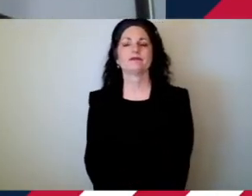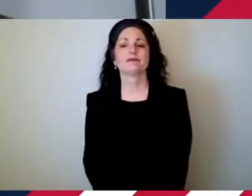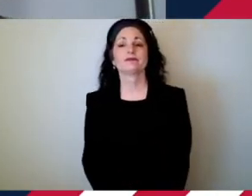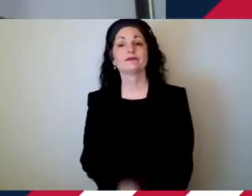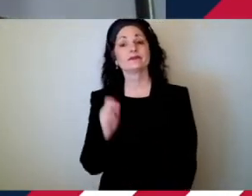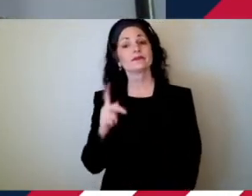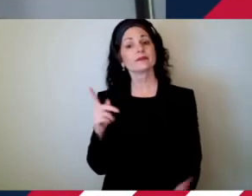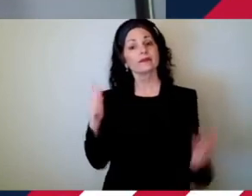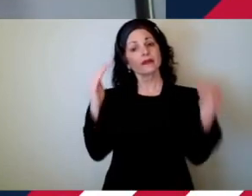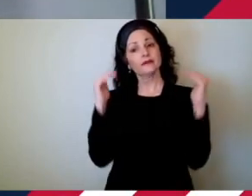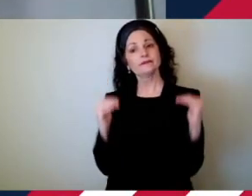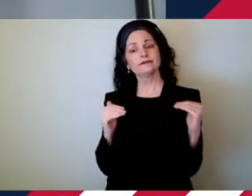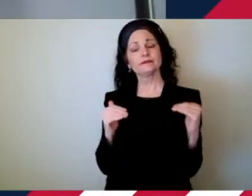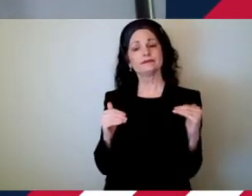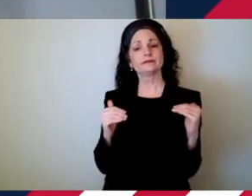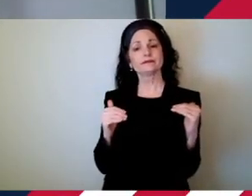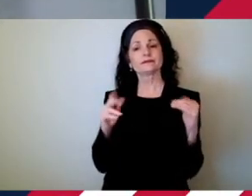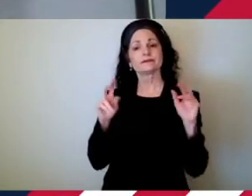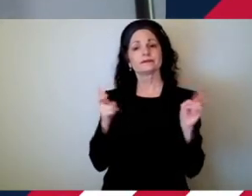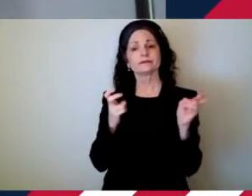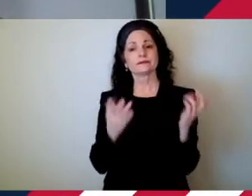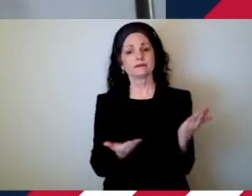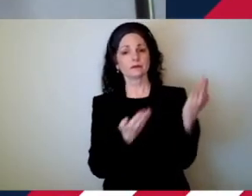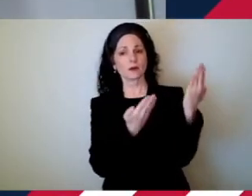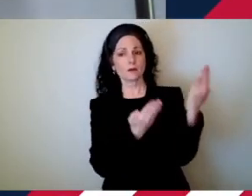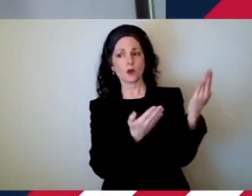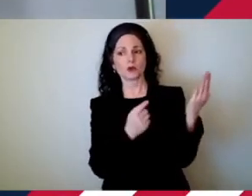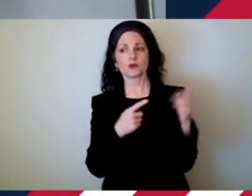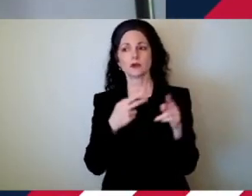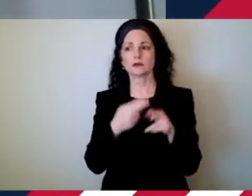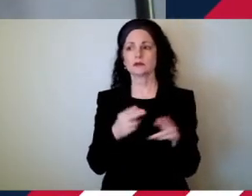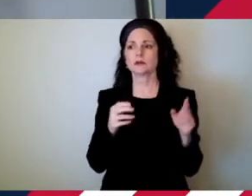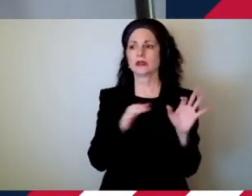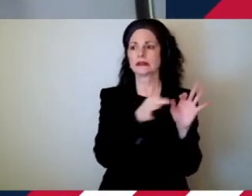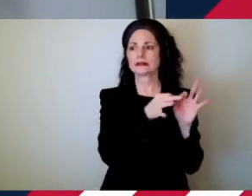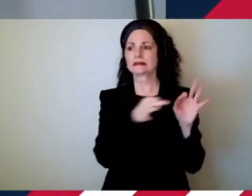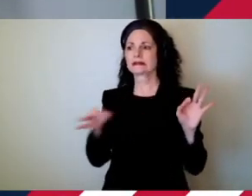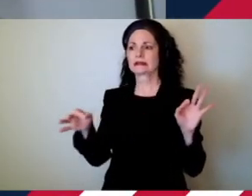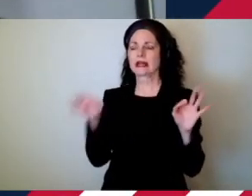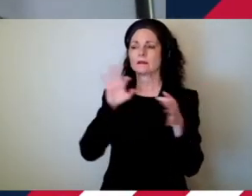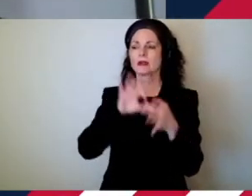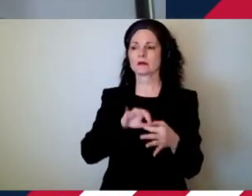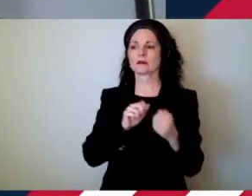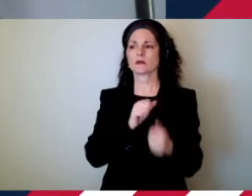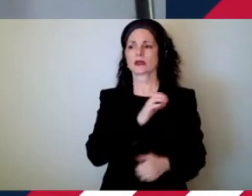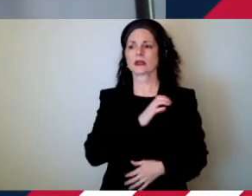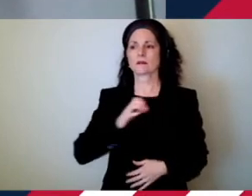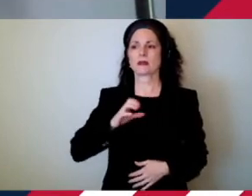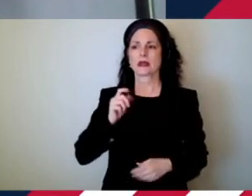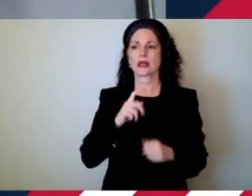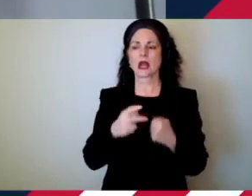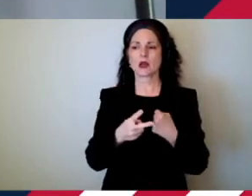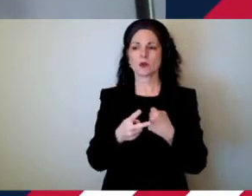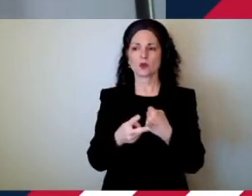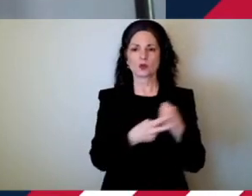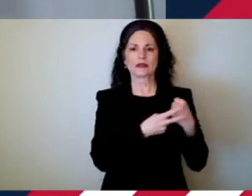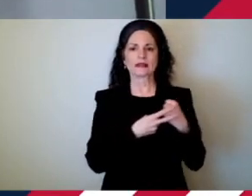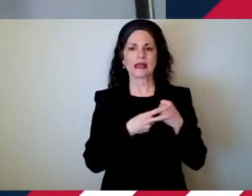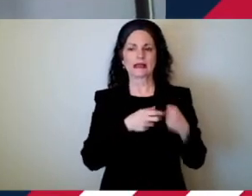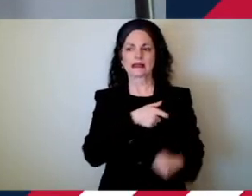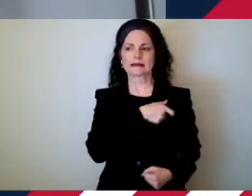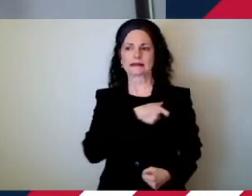proposal is the statement on retaining pledged delegates earned.